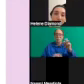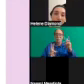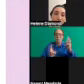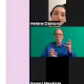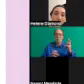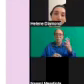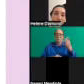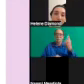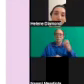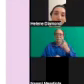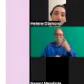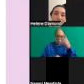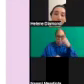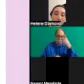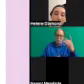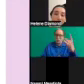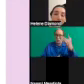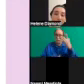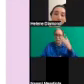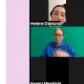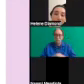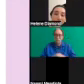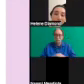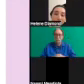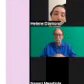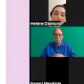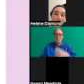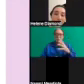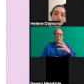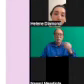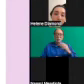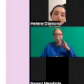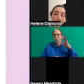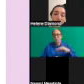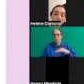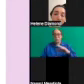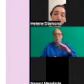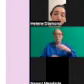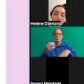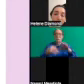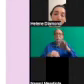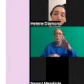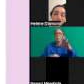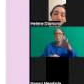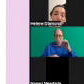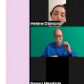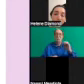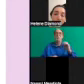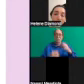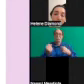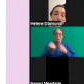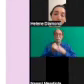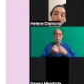some mental illness, and uh, rather than being supported, he was forced to